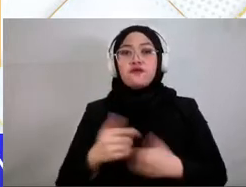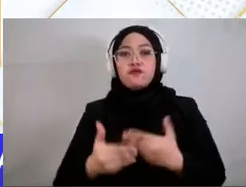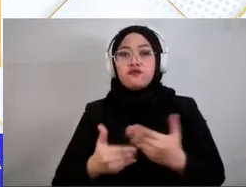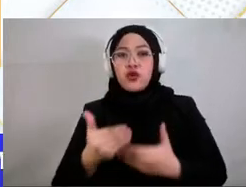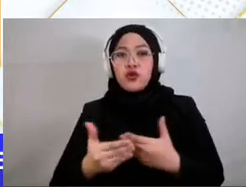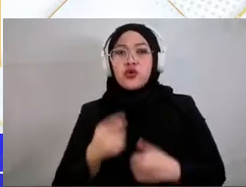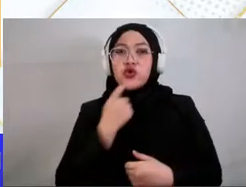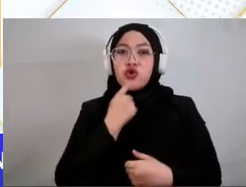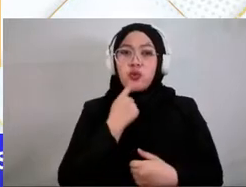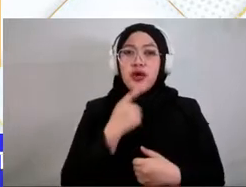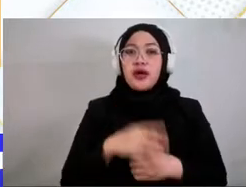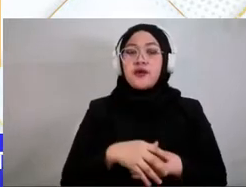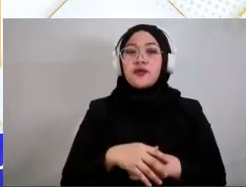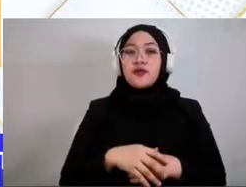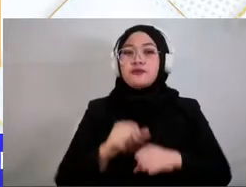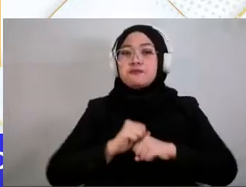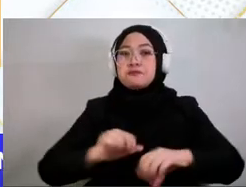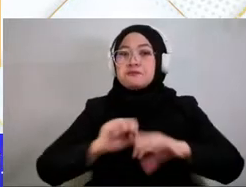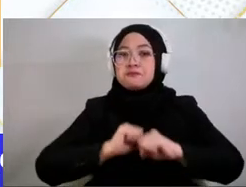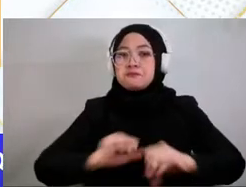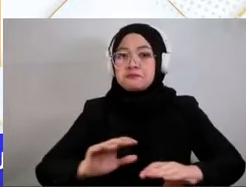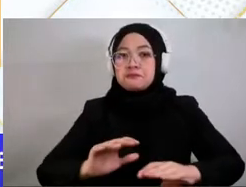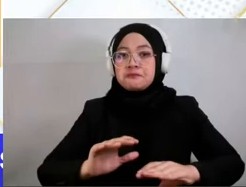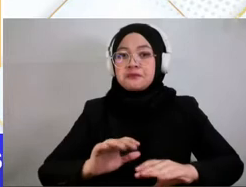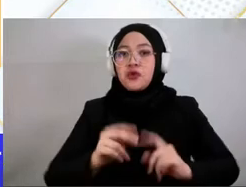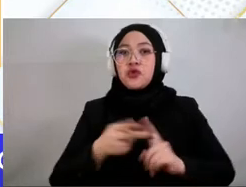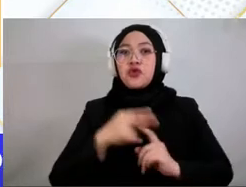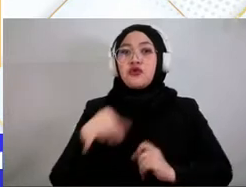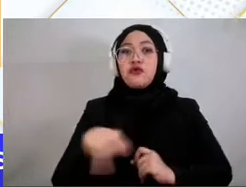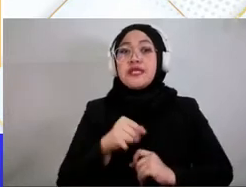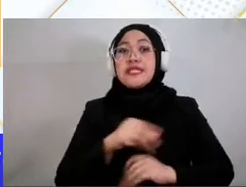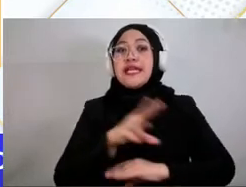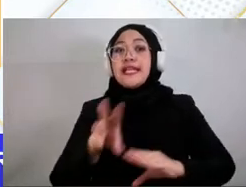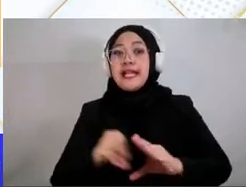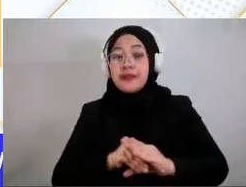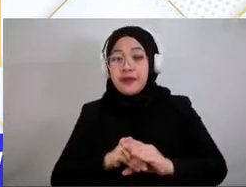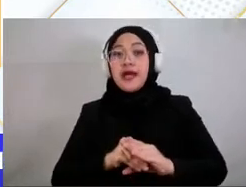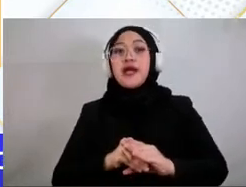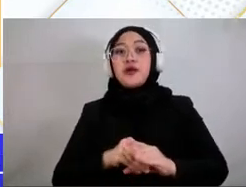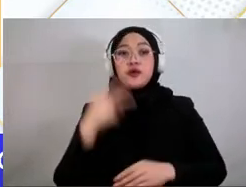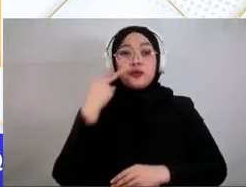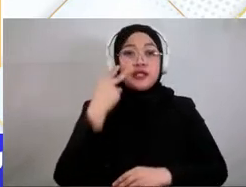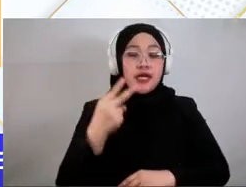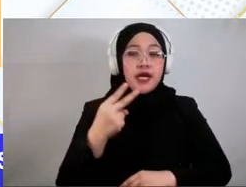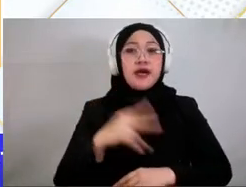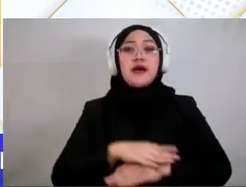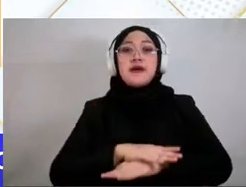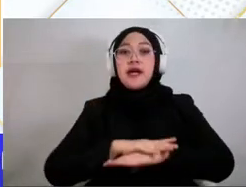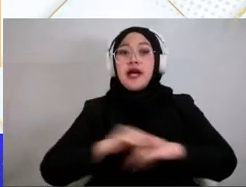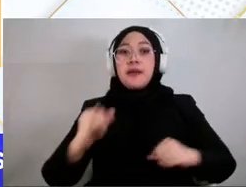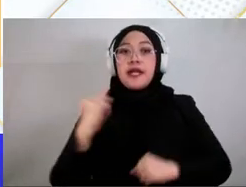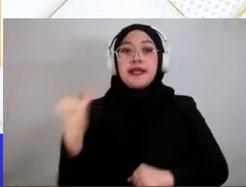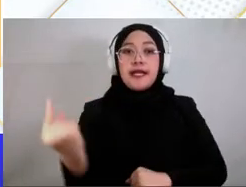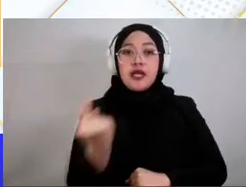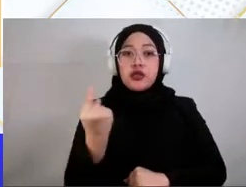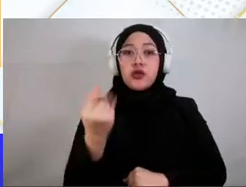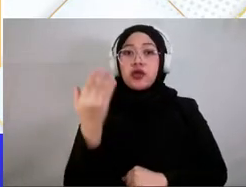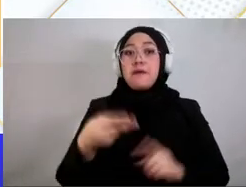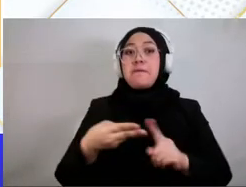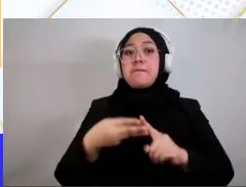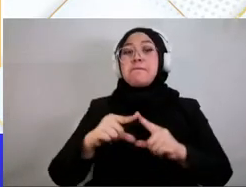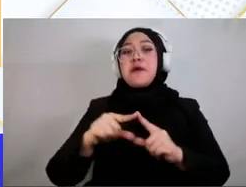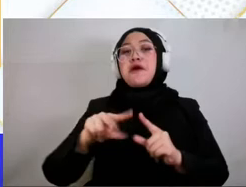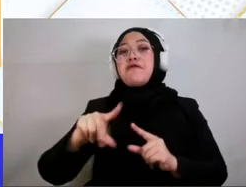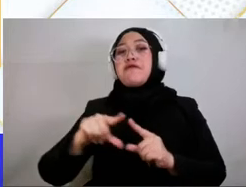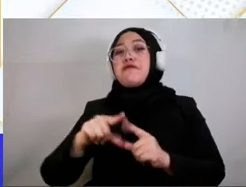and establish Fiji's participation in global peacekeeping, and my colleague Manager Verbasanga, I'm sure,